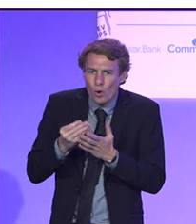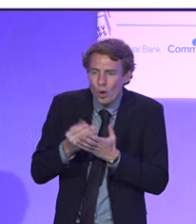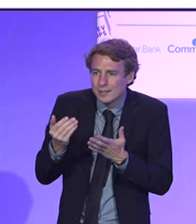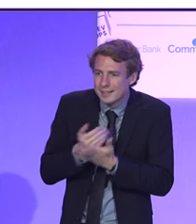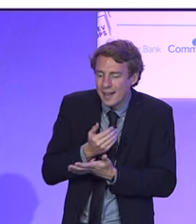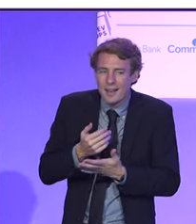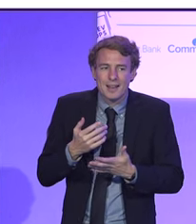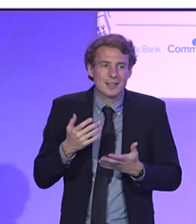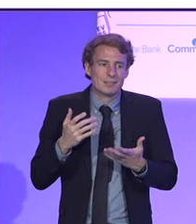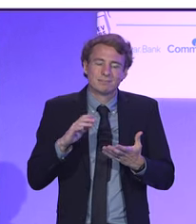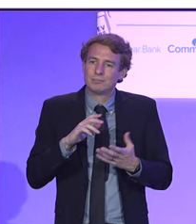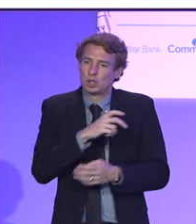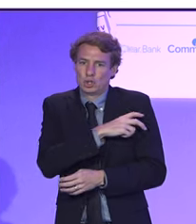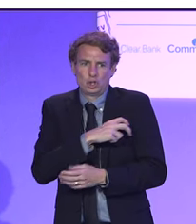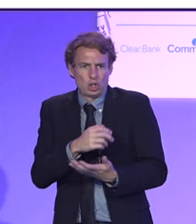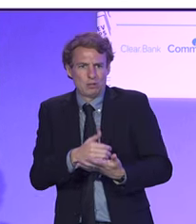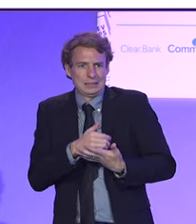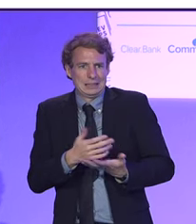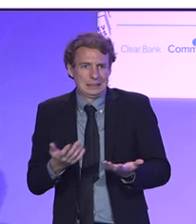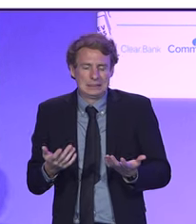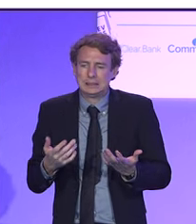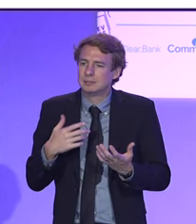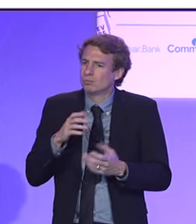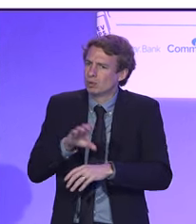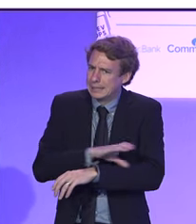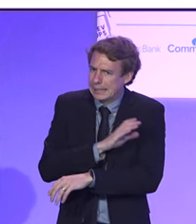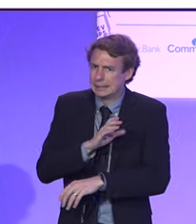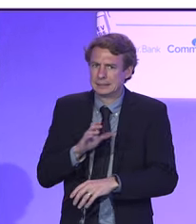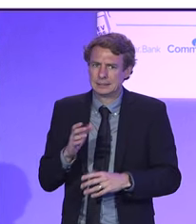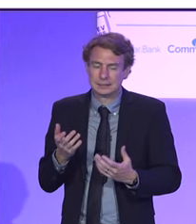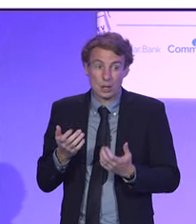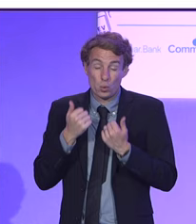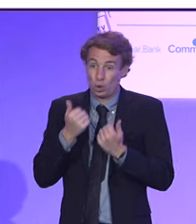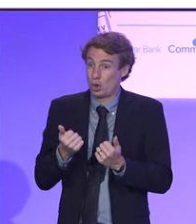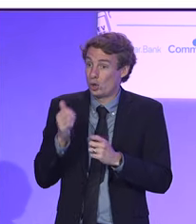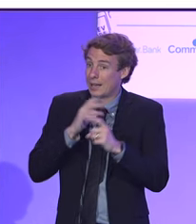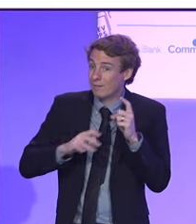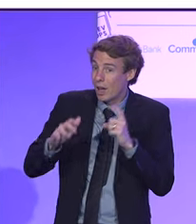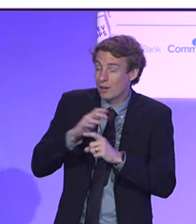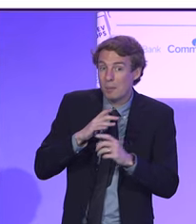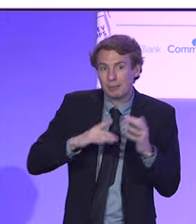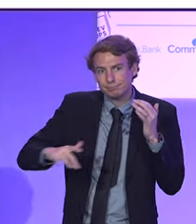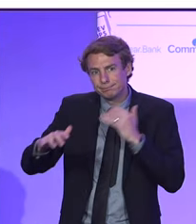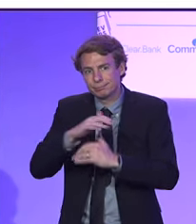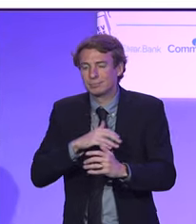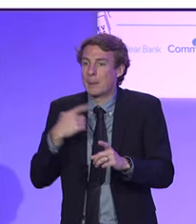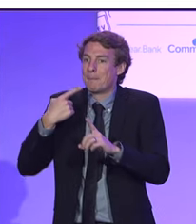with resilience. So they're good for the environment, but they're good for your pocket and they're good for your application as